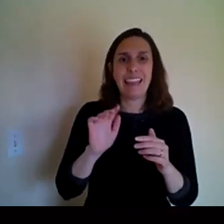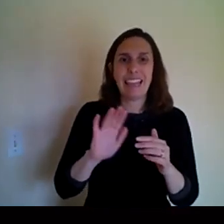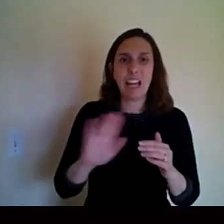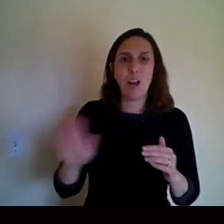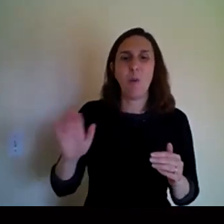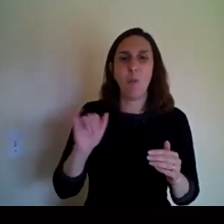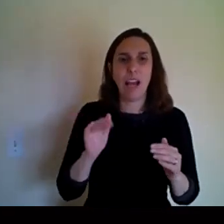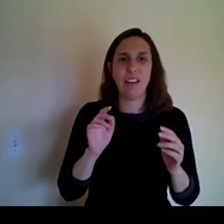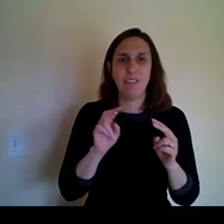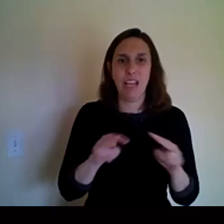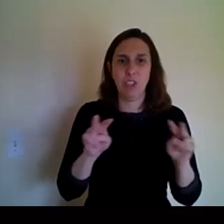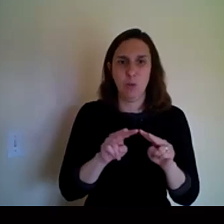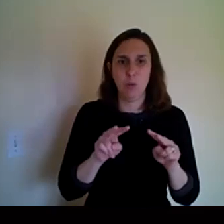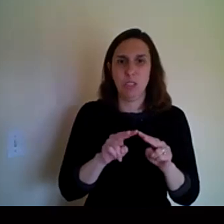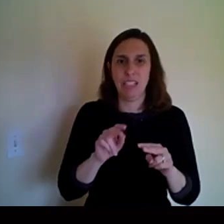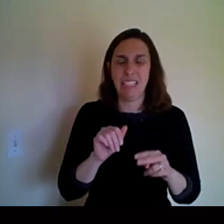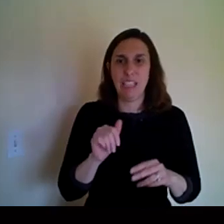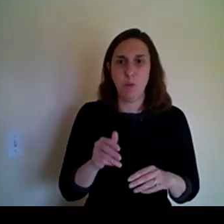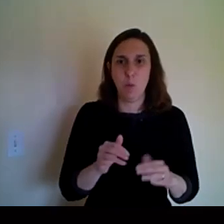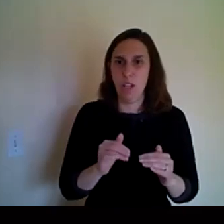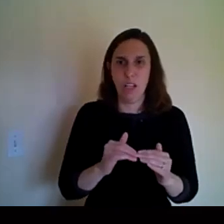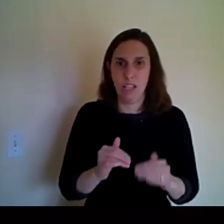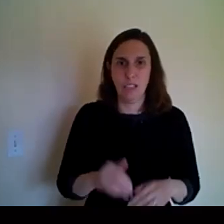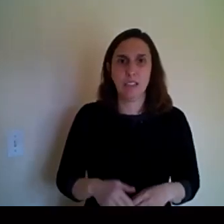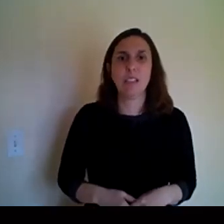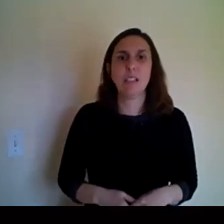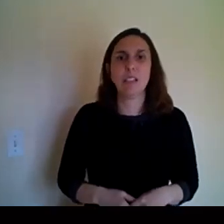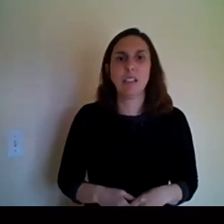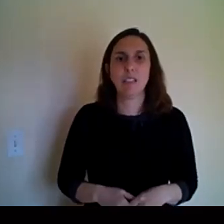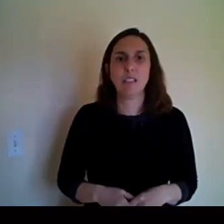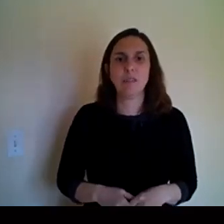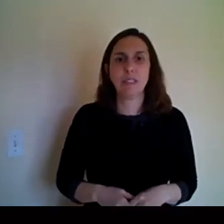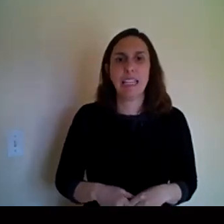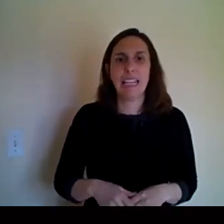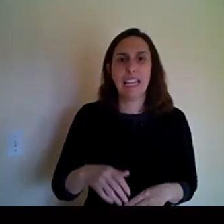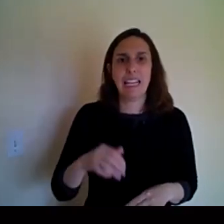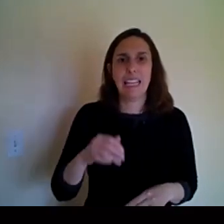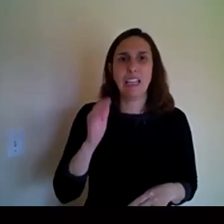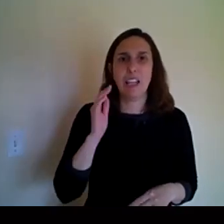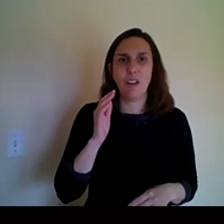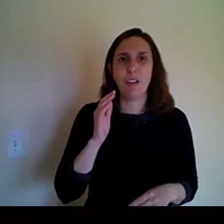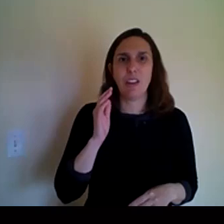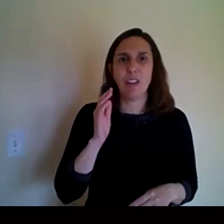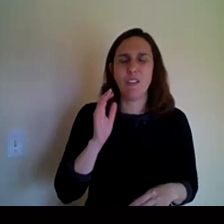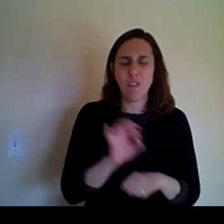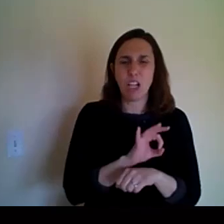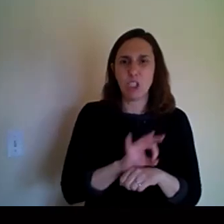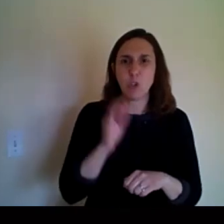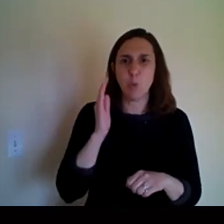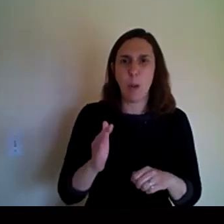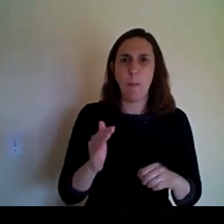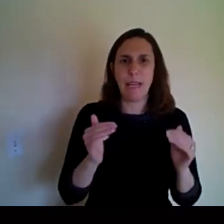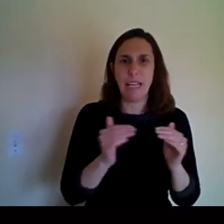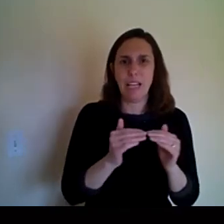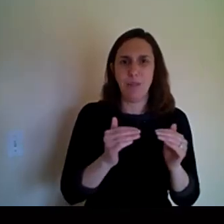elements and they are equal, then their functions are going to equal. This doesn't say much for